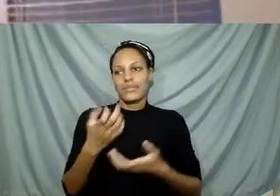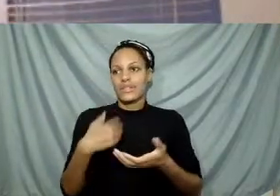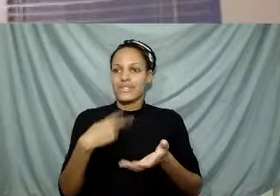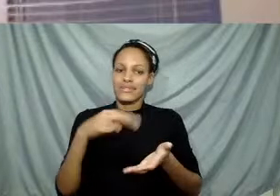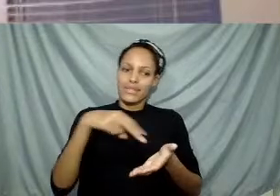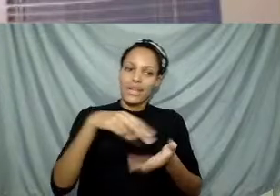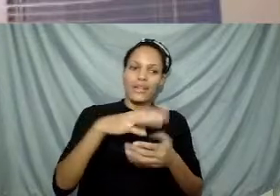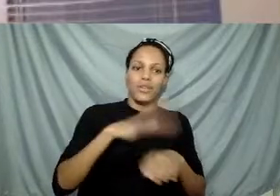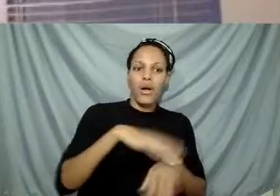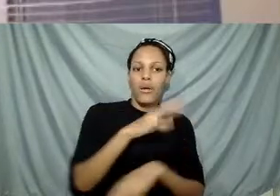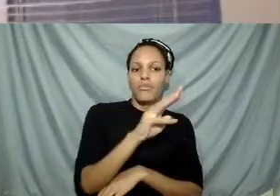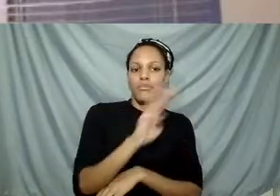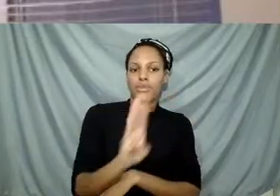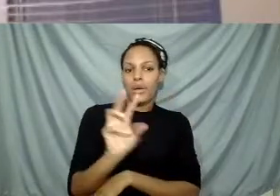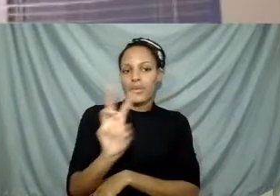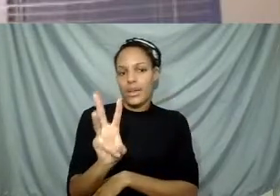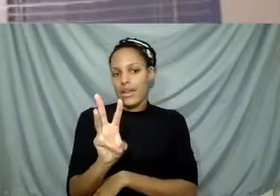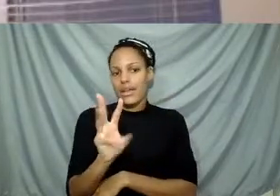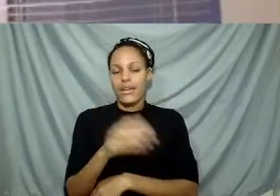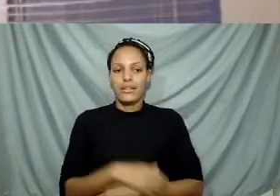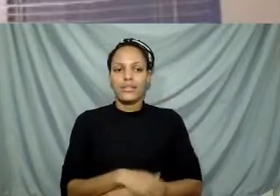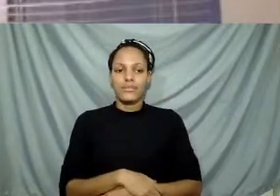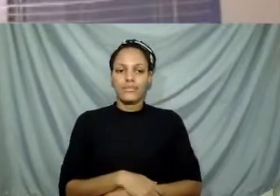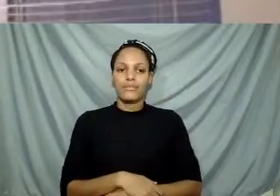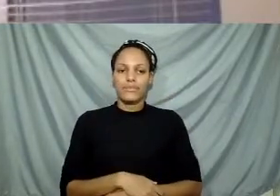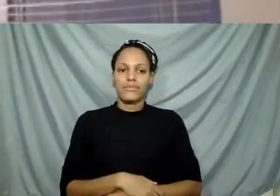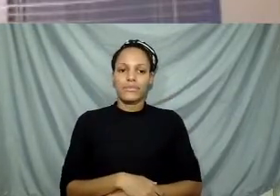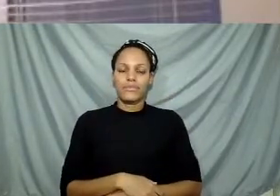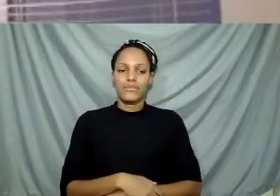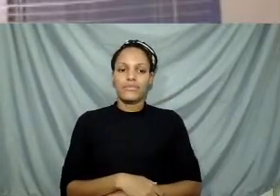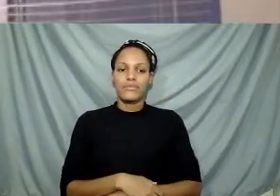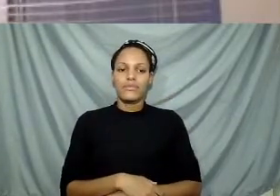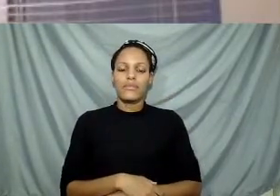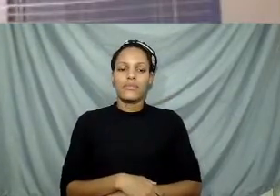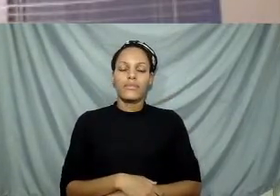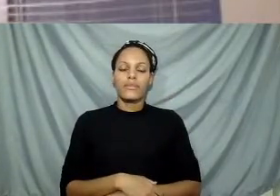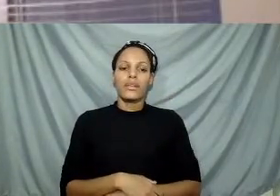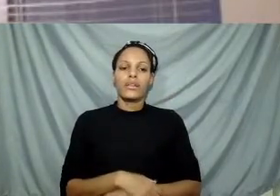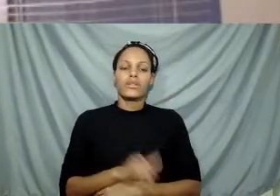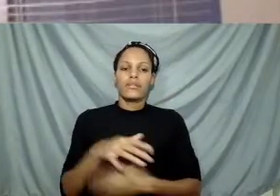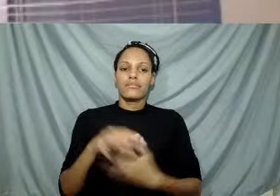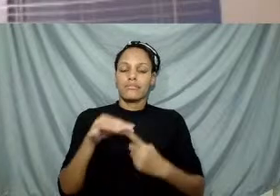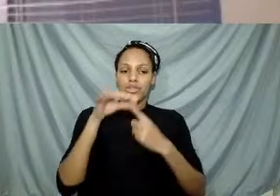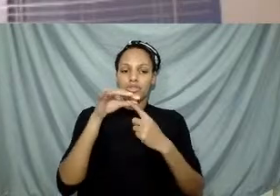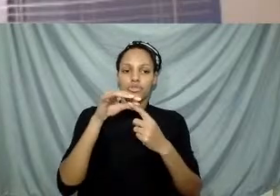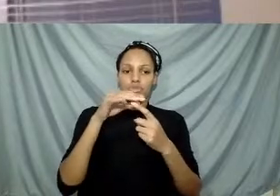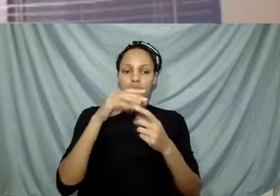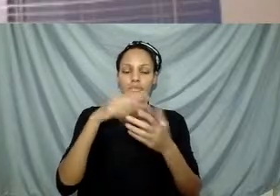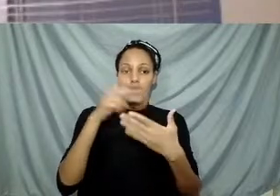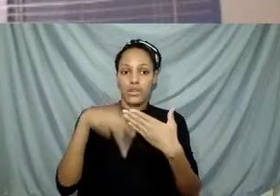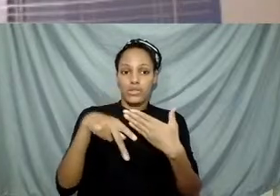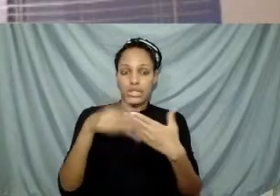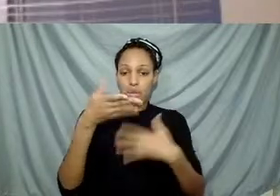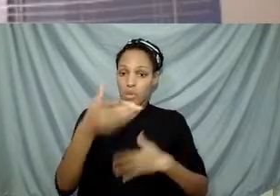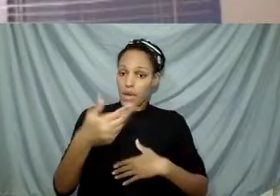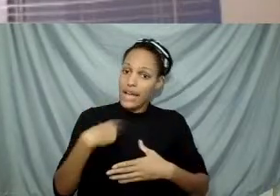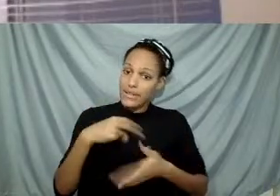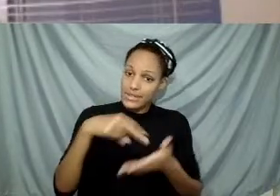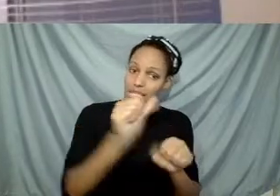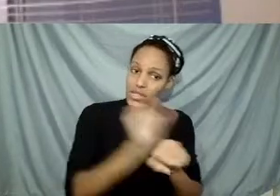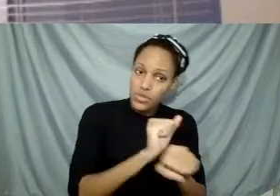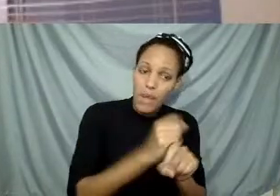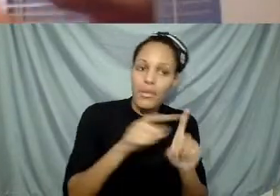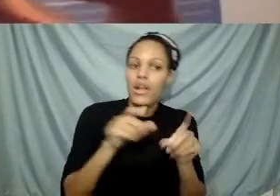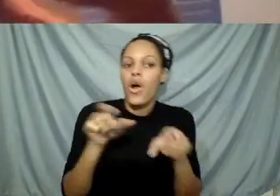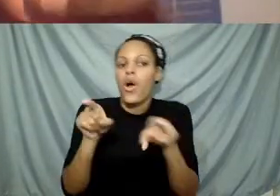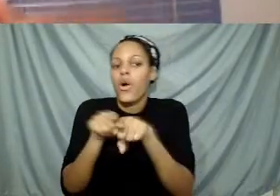love interdisciplinary work. And so that's what the special projects division, it'll produce dance work, but it'll also